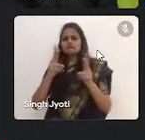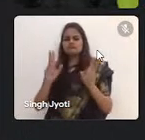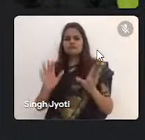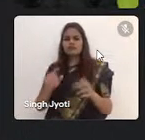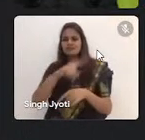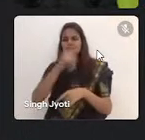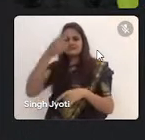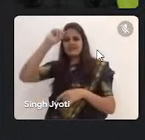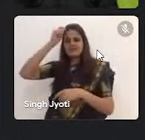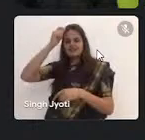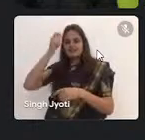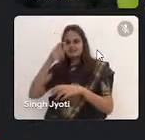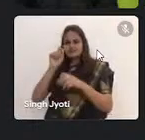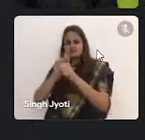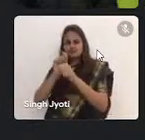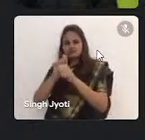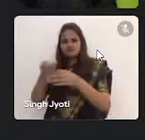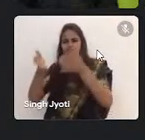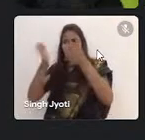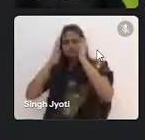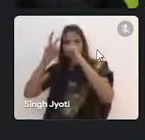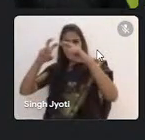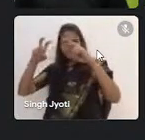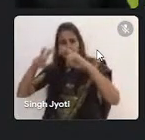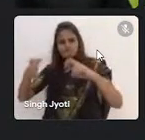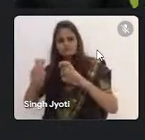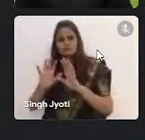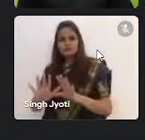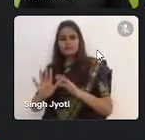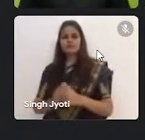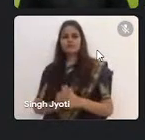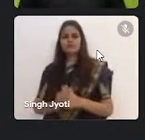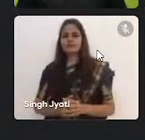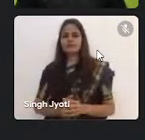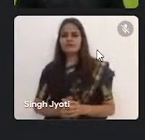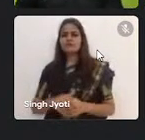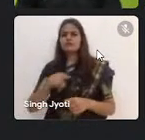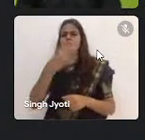English, but there are very few